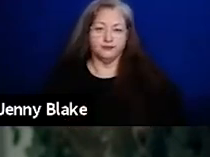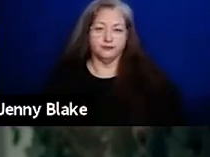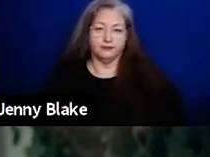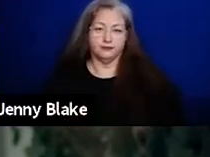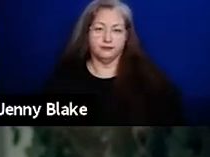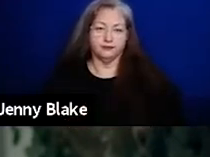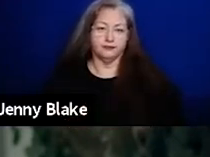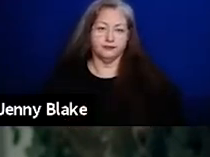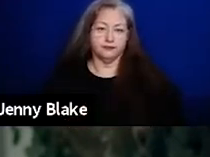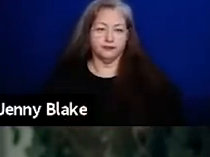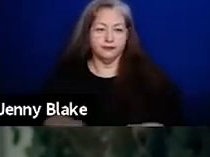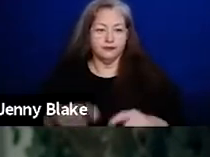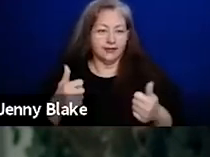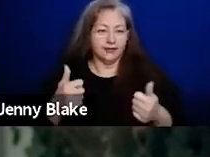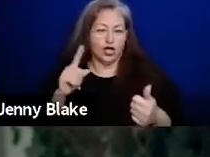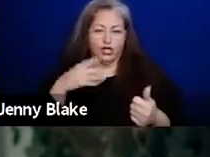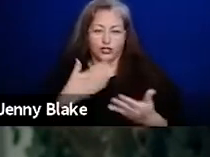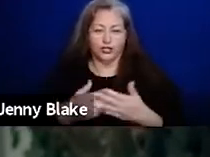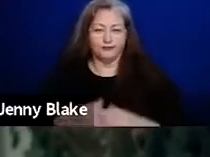Yes, everything looks great.